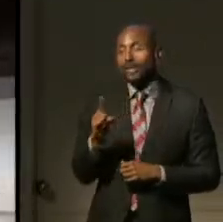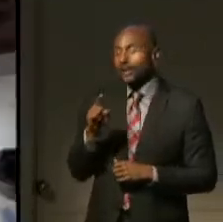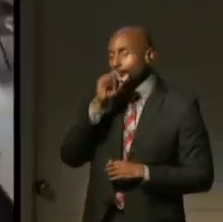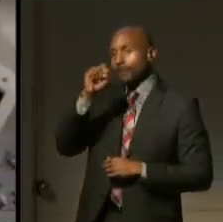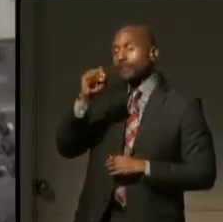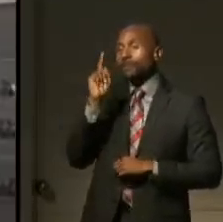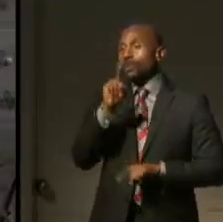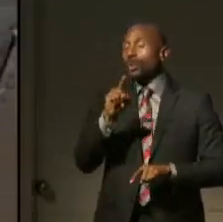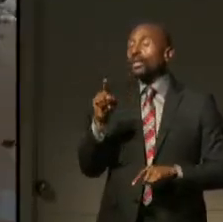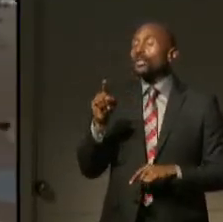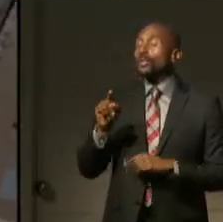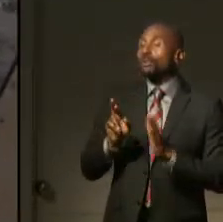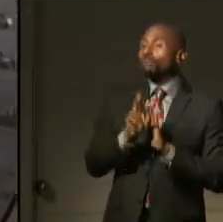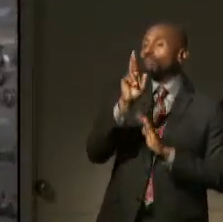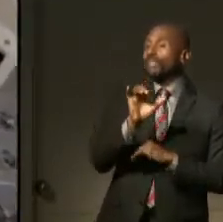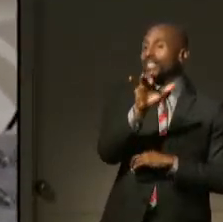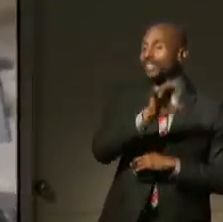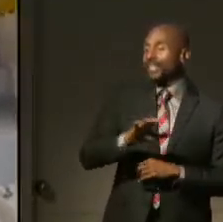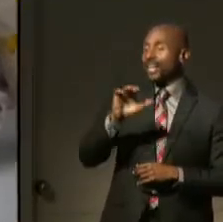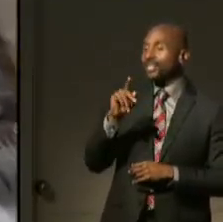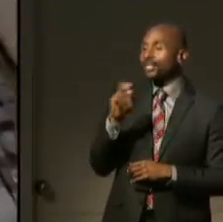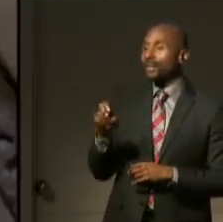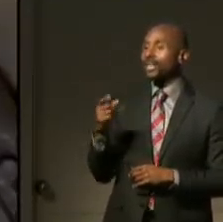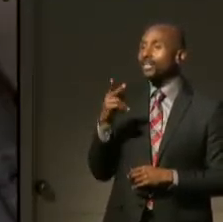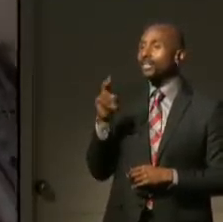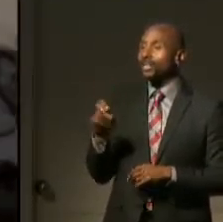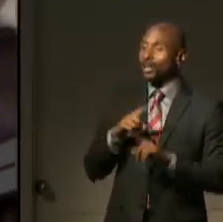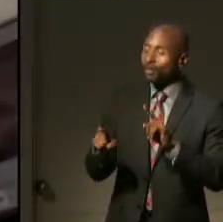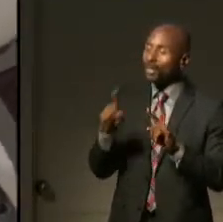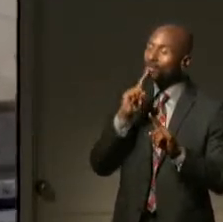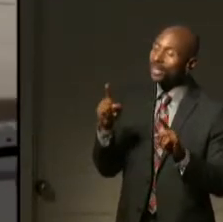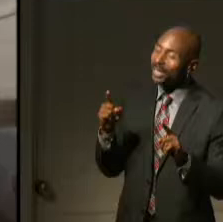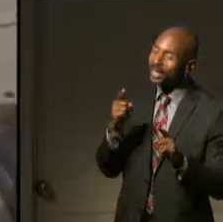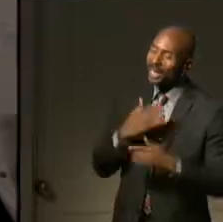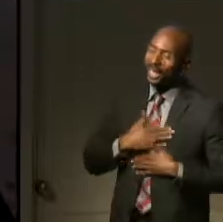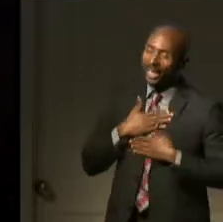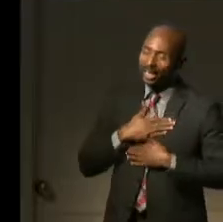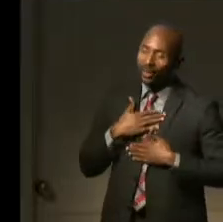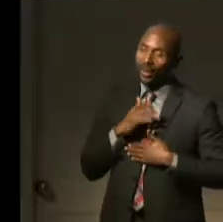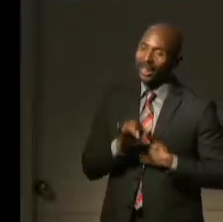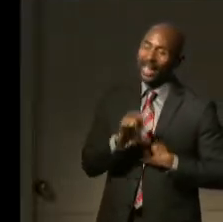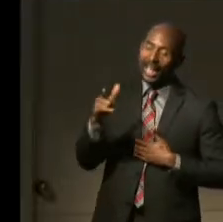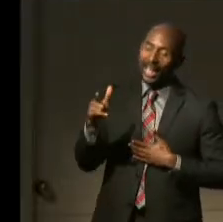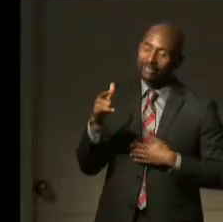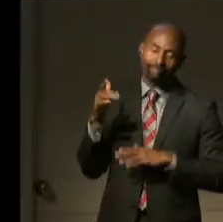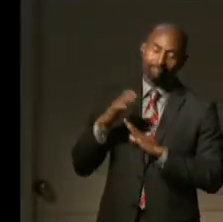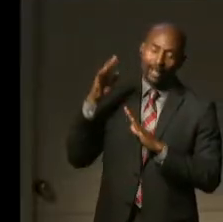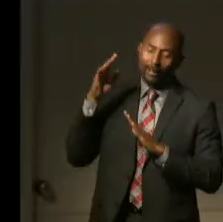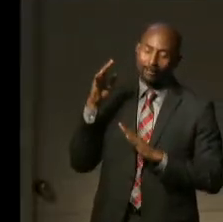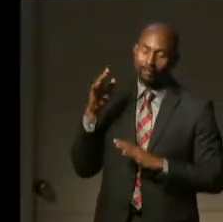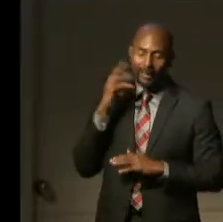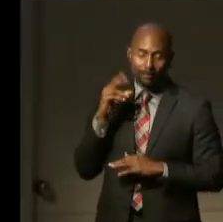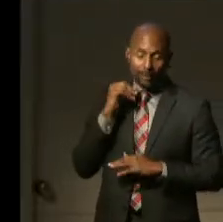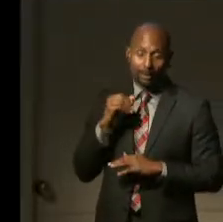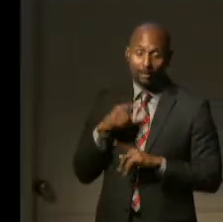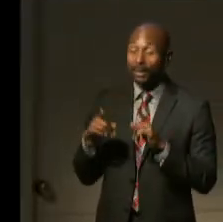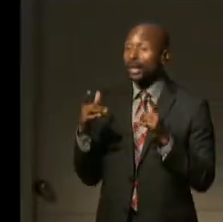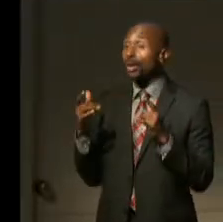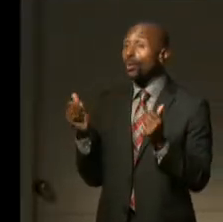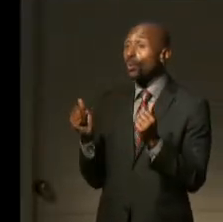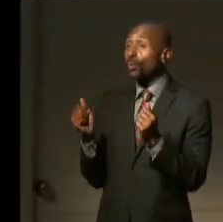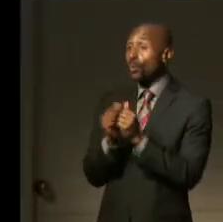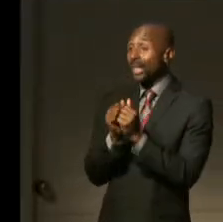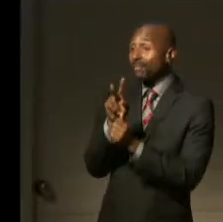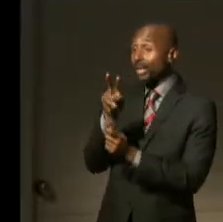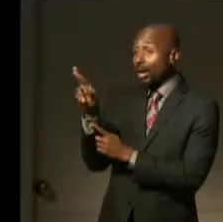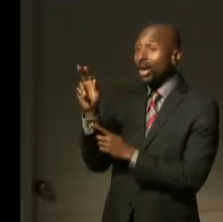to really enjoy the momentous nature of the moment there. Now, in virtual reality, you can go back and experience any time, and if you have a